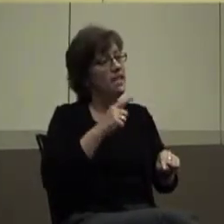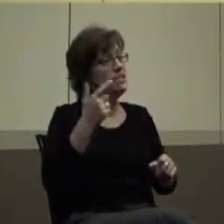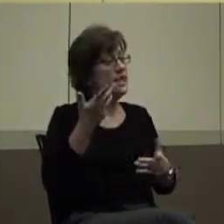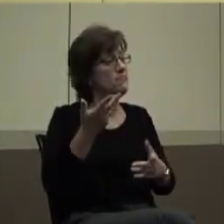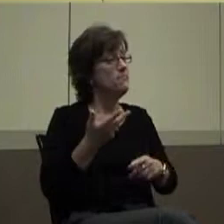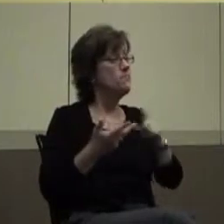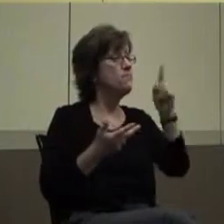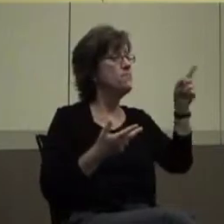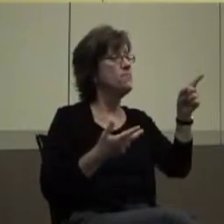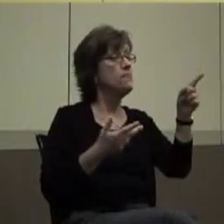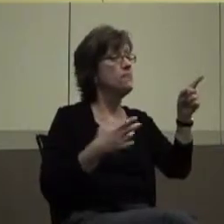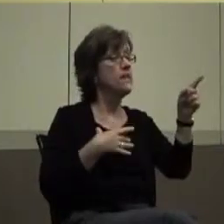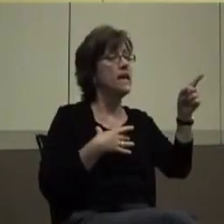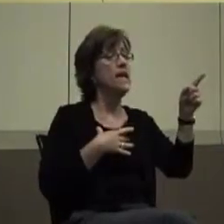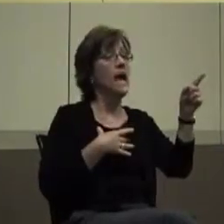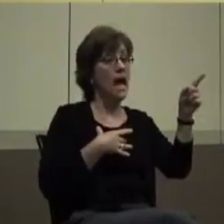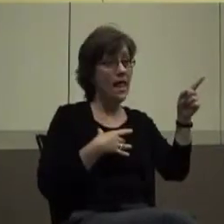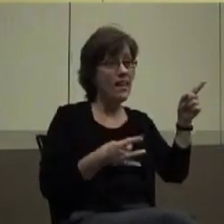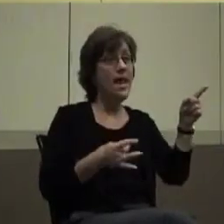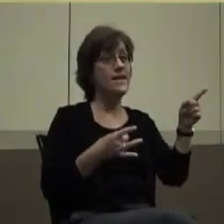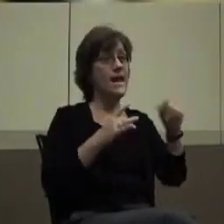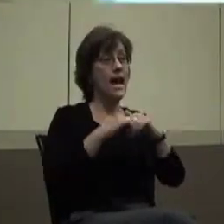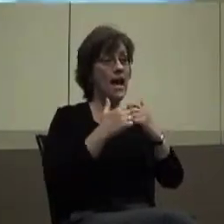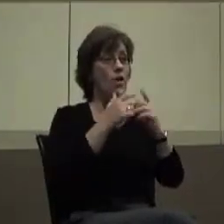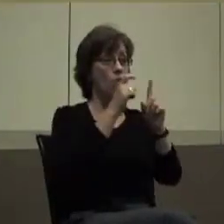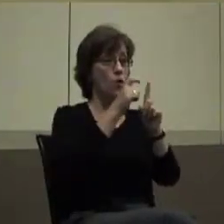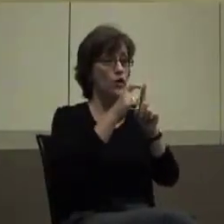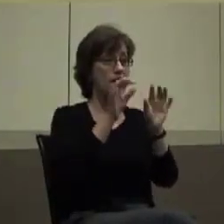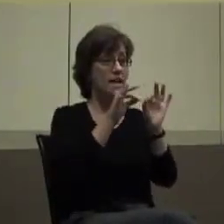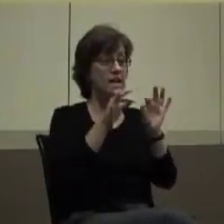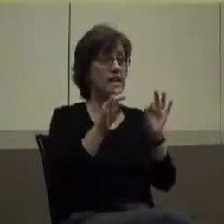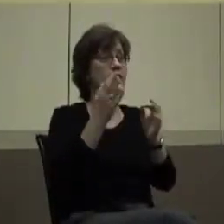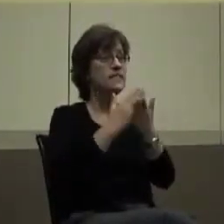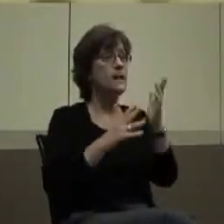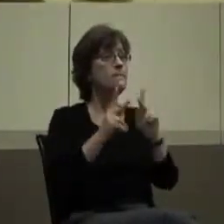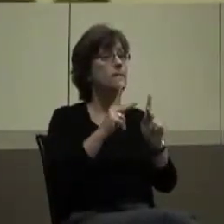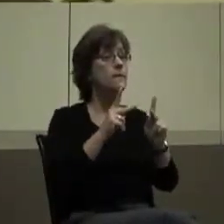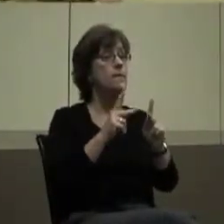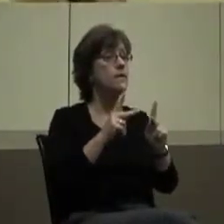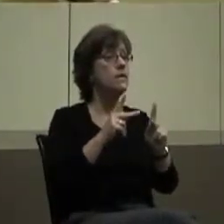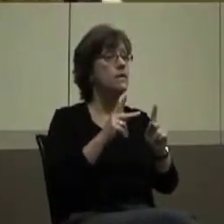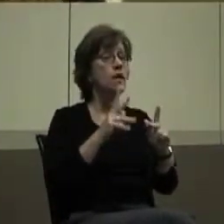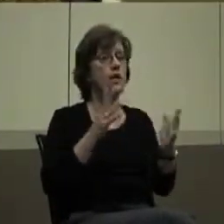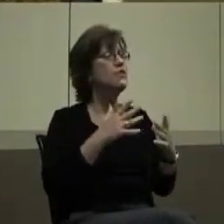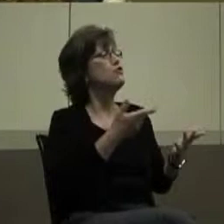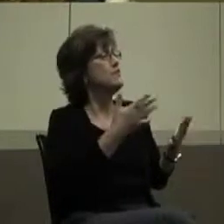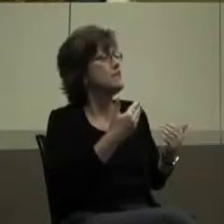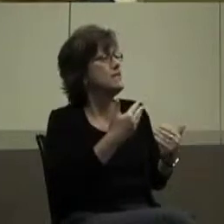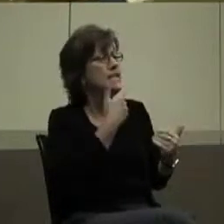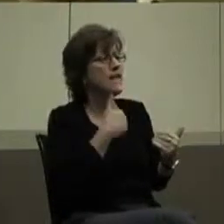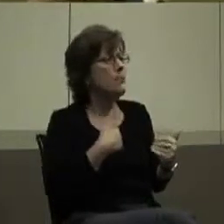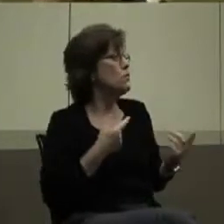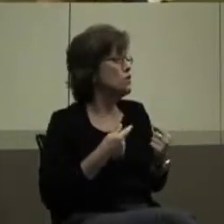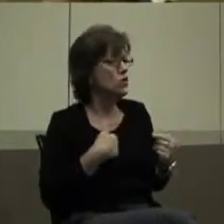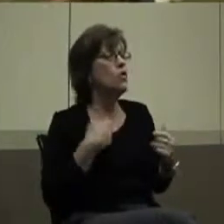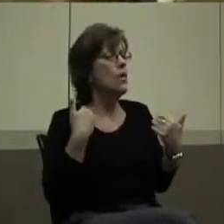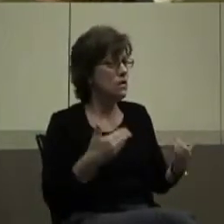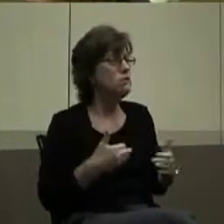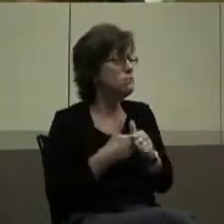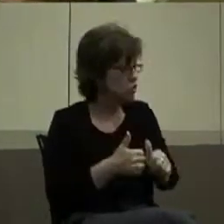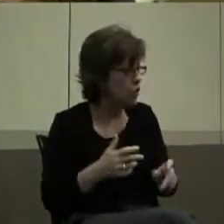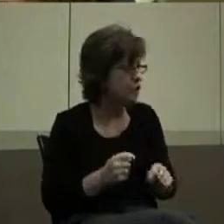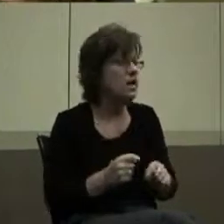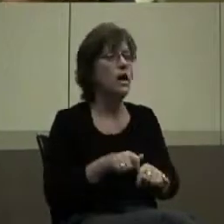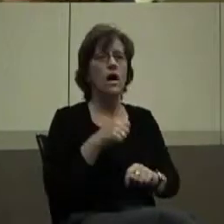response. Yes? I like how it's worded that way because some people are the kind of people that like just tell me what to do and I'll do it, and other people